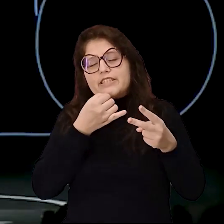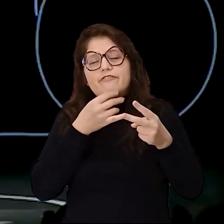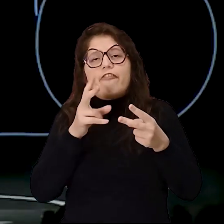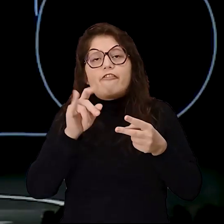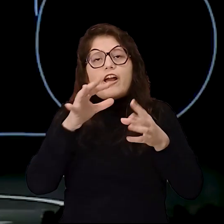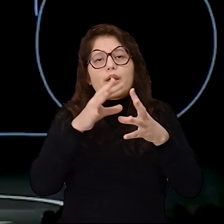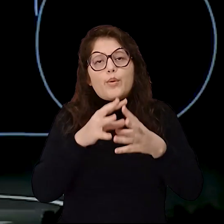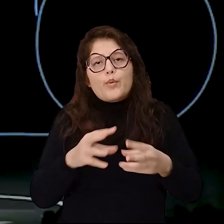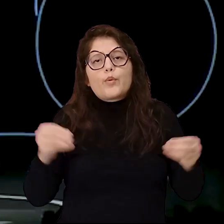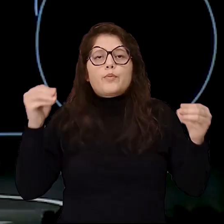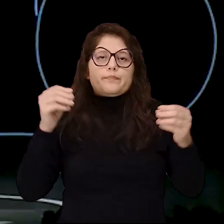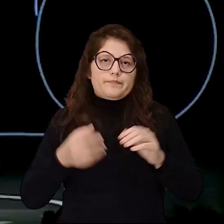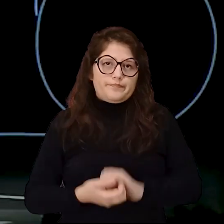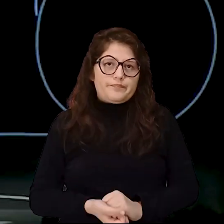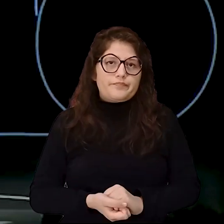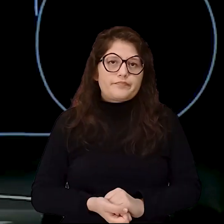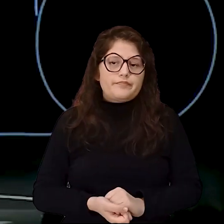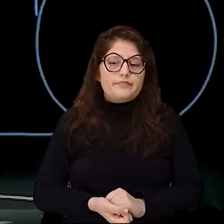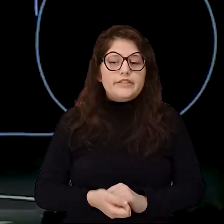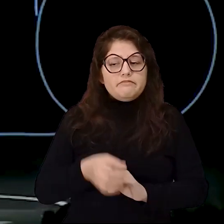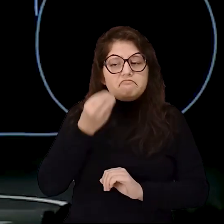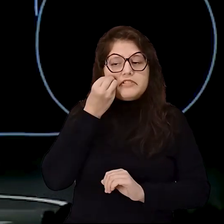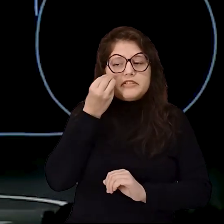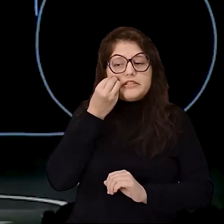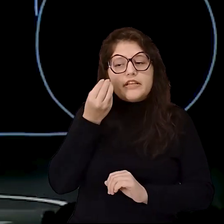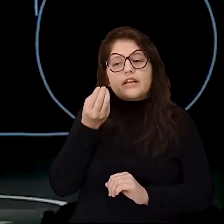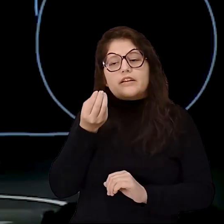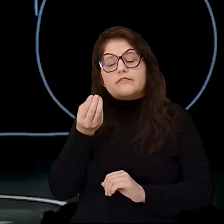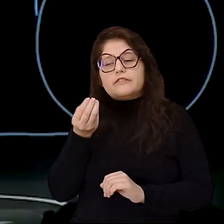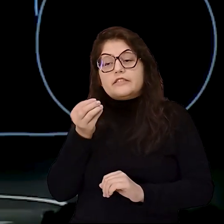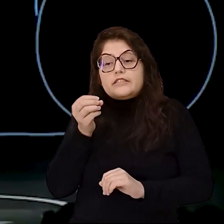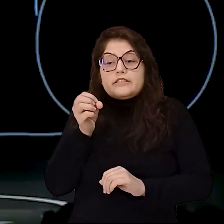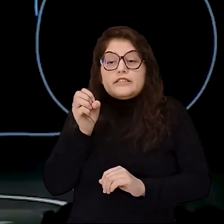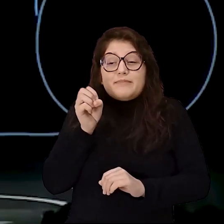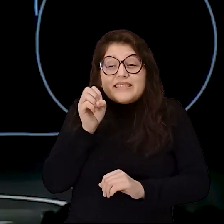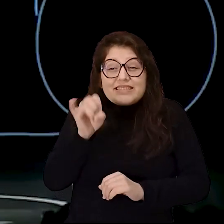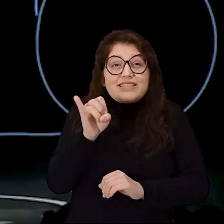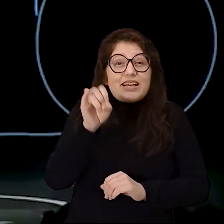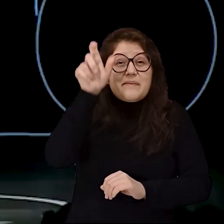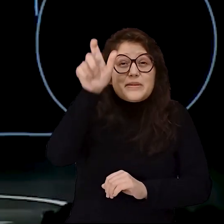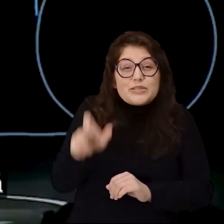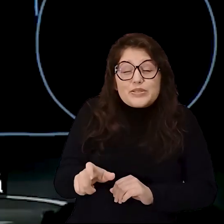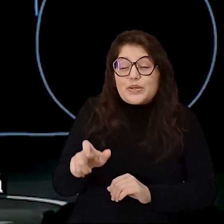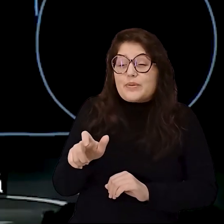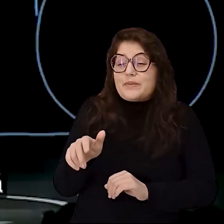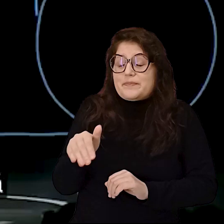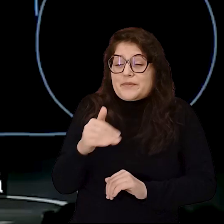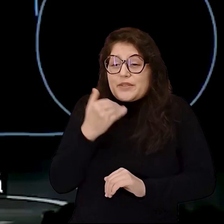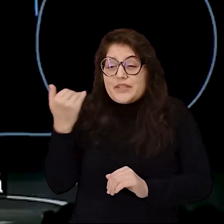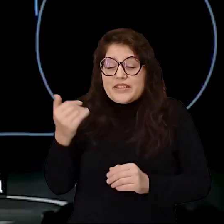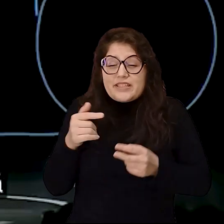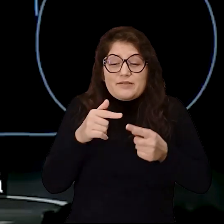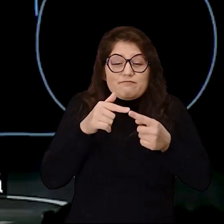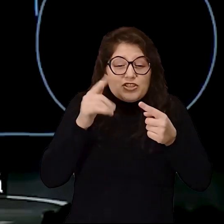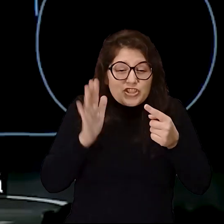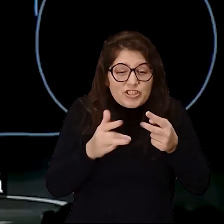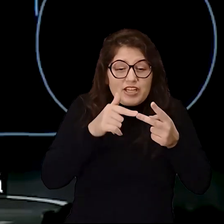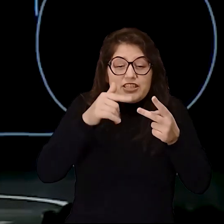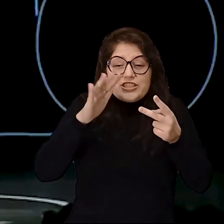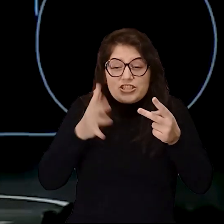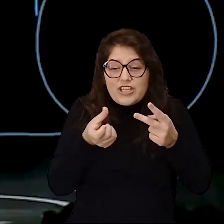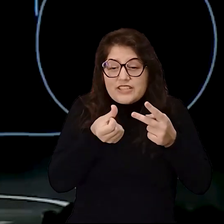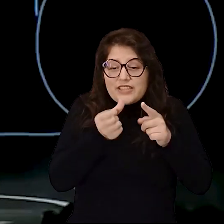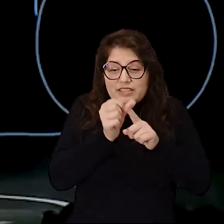6 months later you're still deeply sad but you're functioning a little better, it's probably grief, and it will probably ultimately